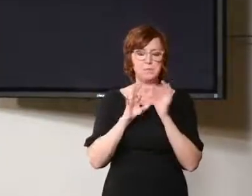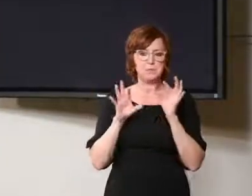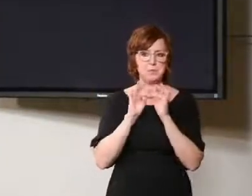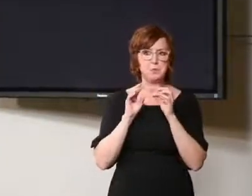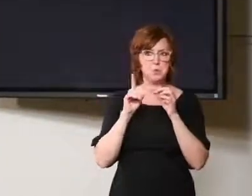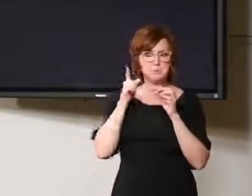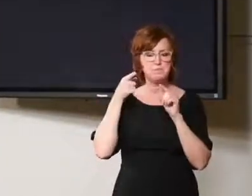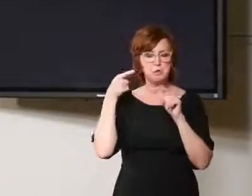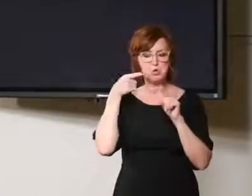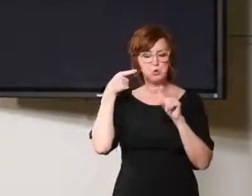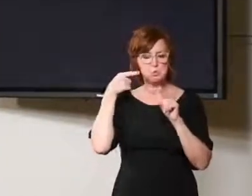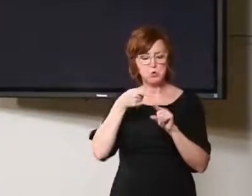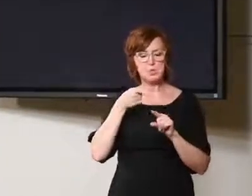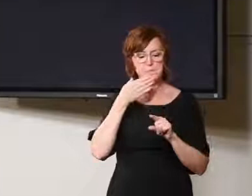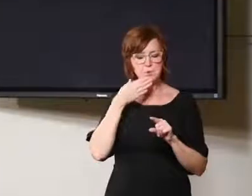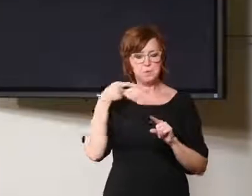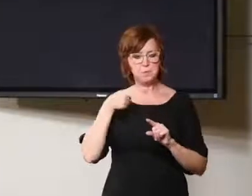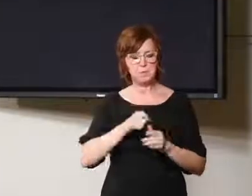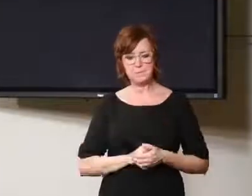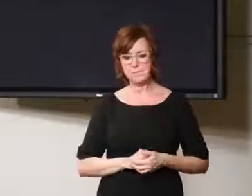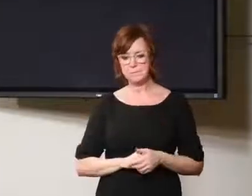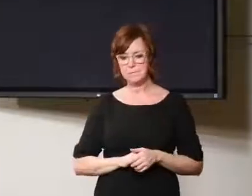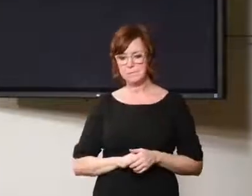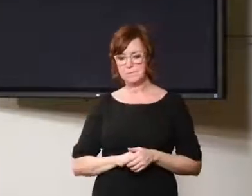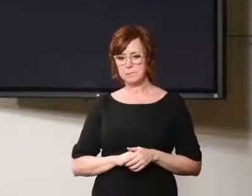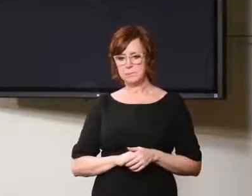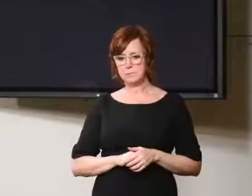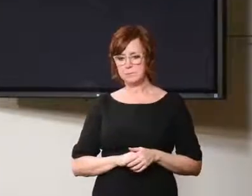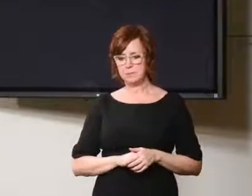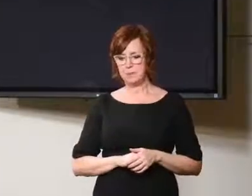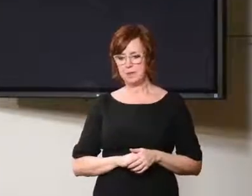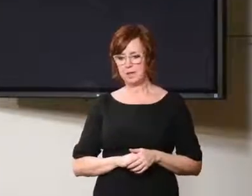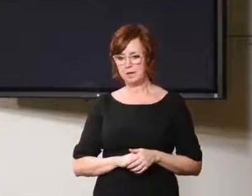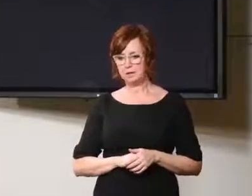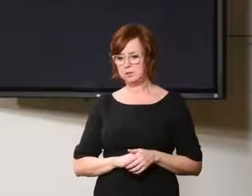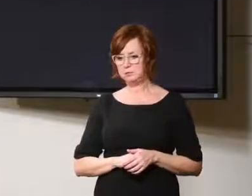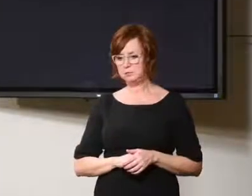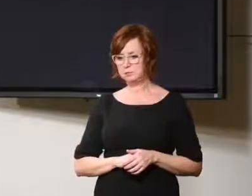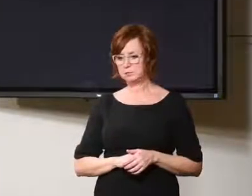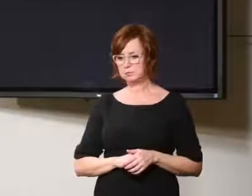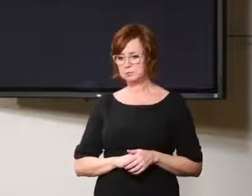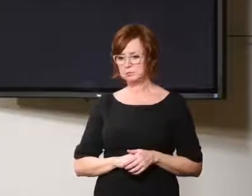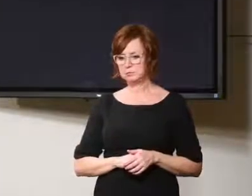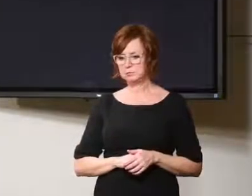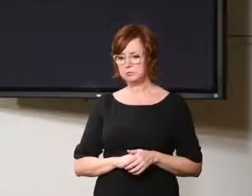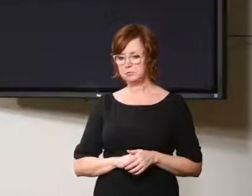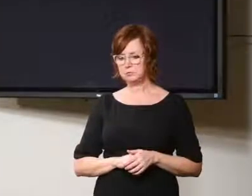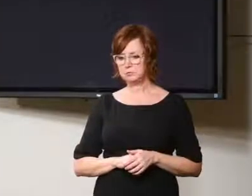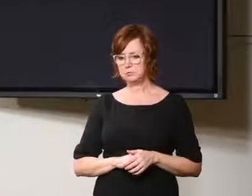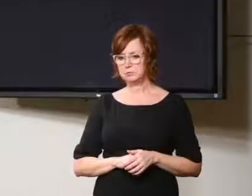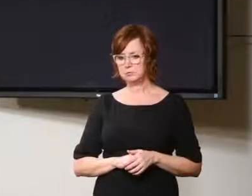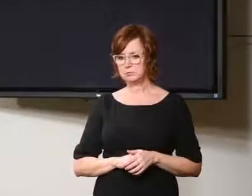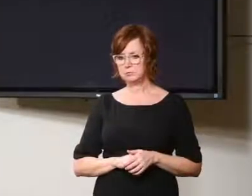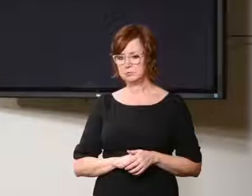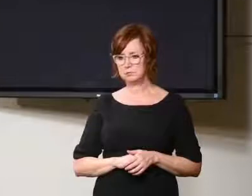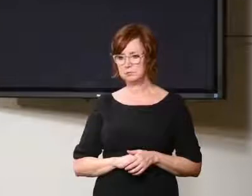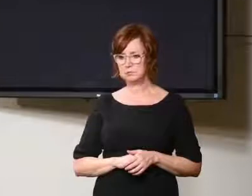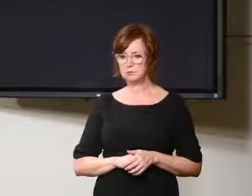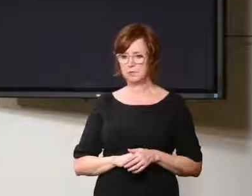how we are making efforts to protect those that would be at a higher risk to